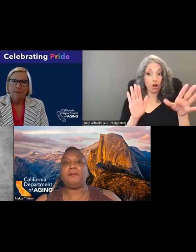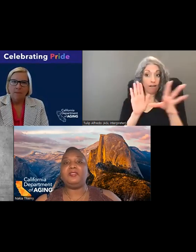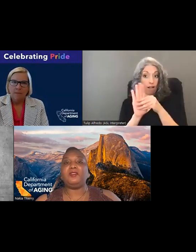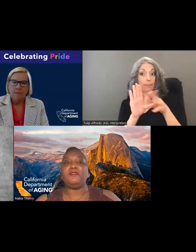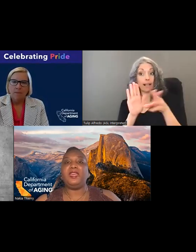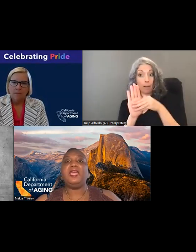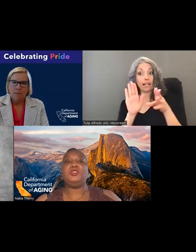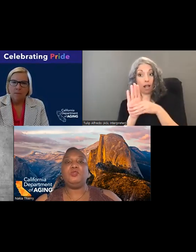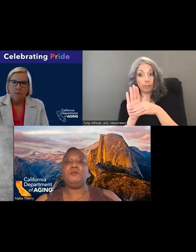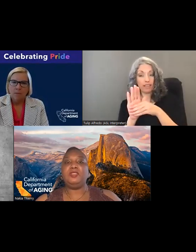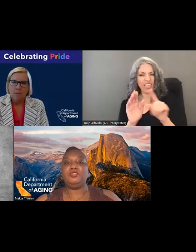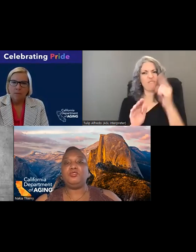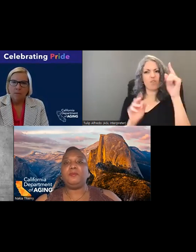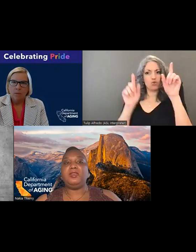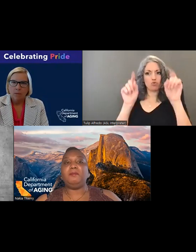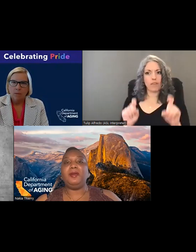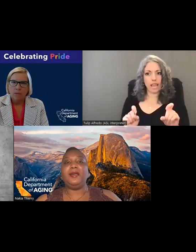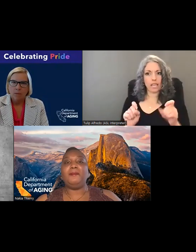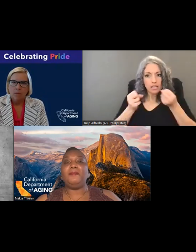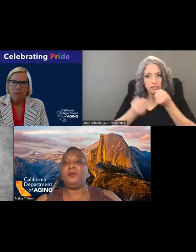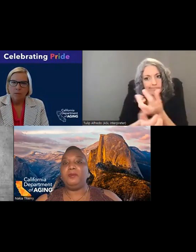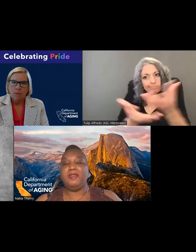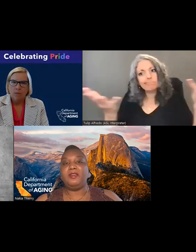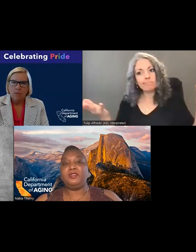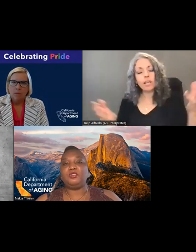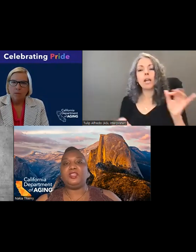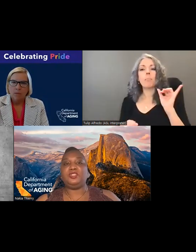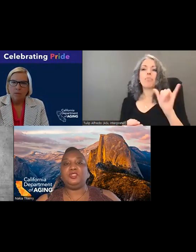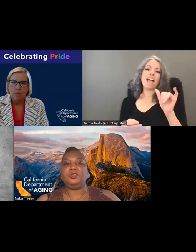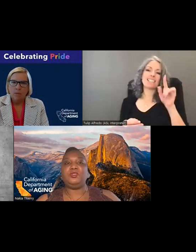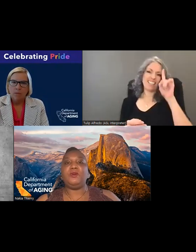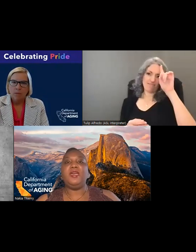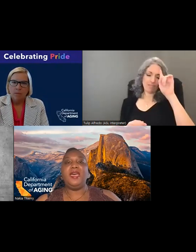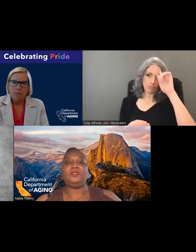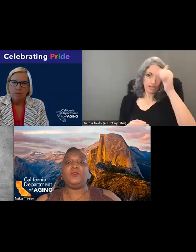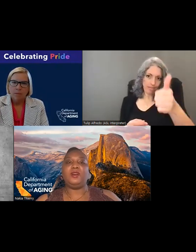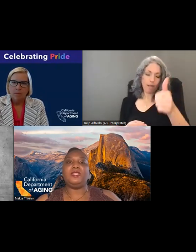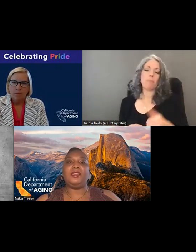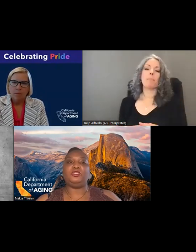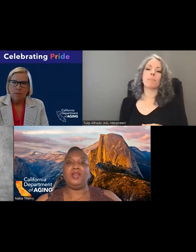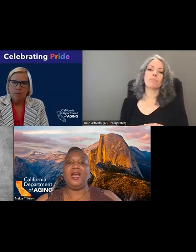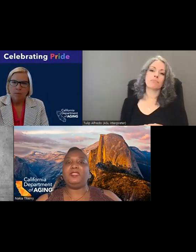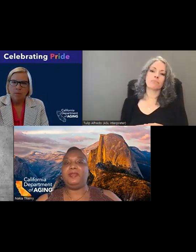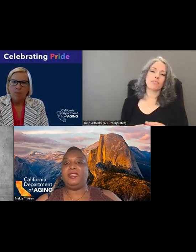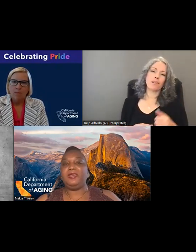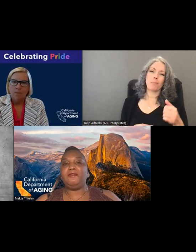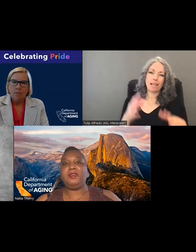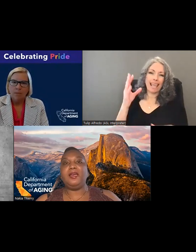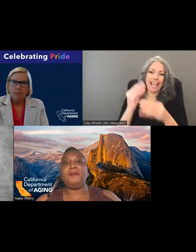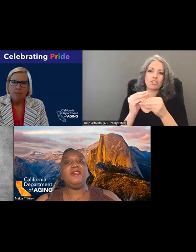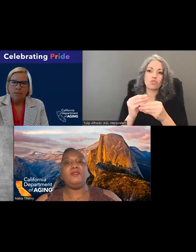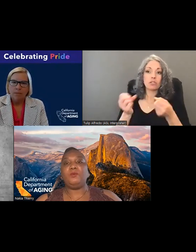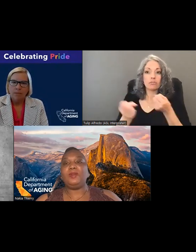hard copy survey to be distributed, but that would be at their discretion to do so. As far as extra copies being